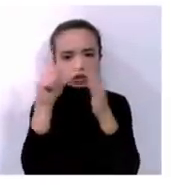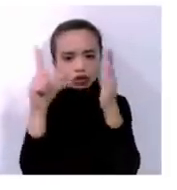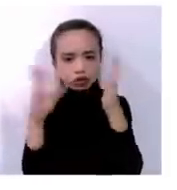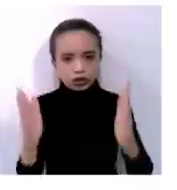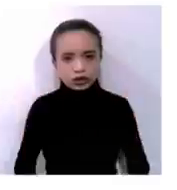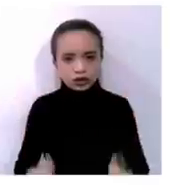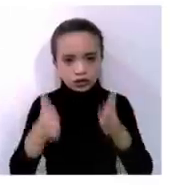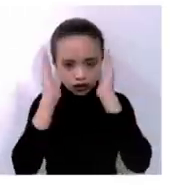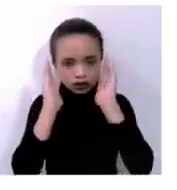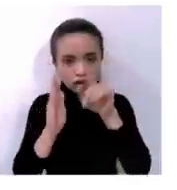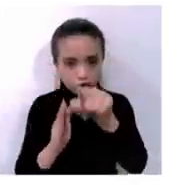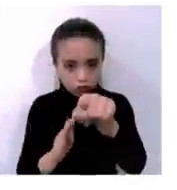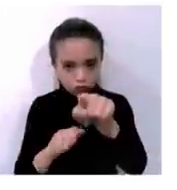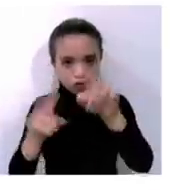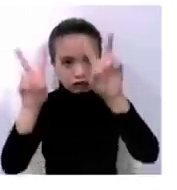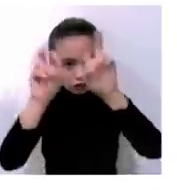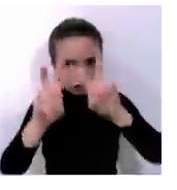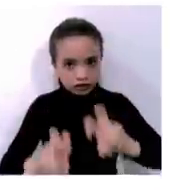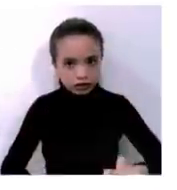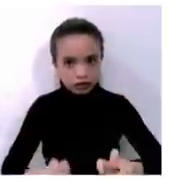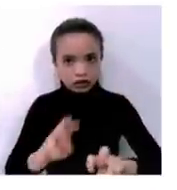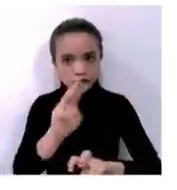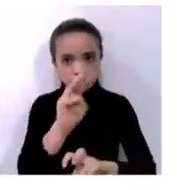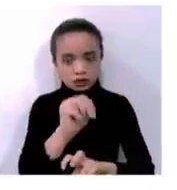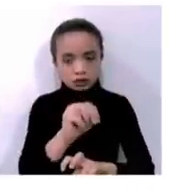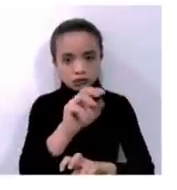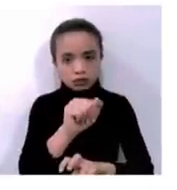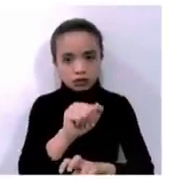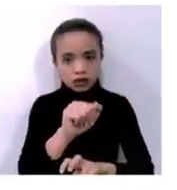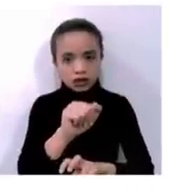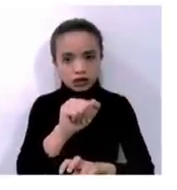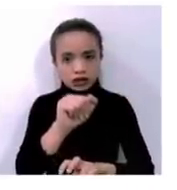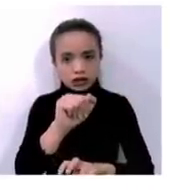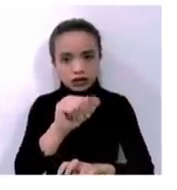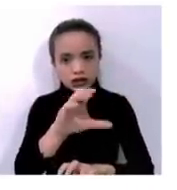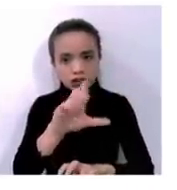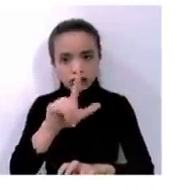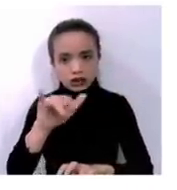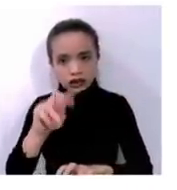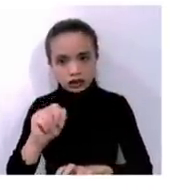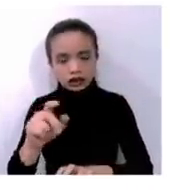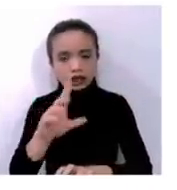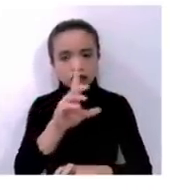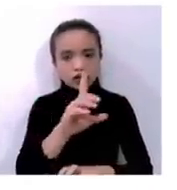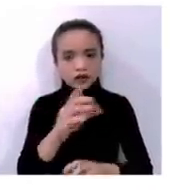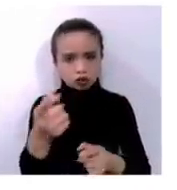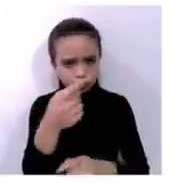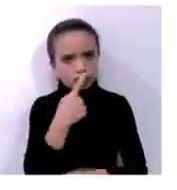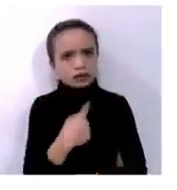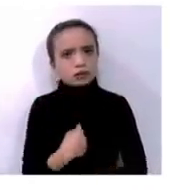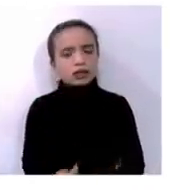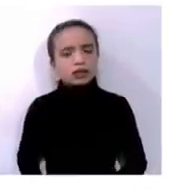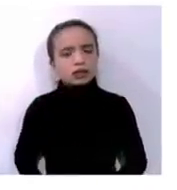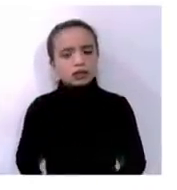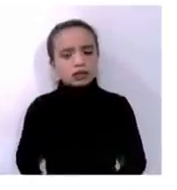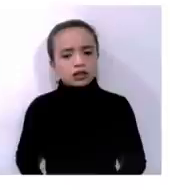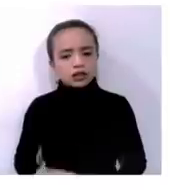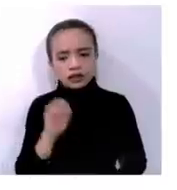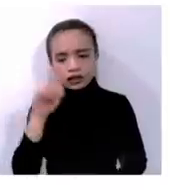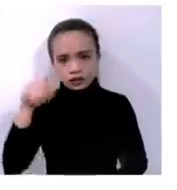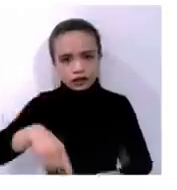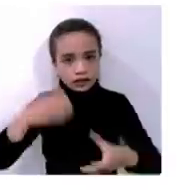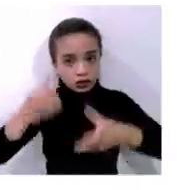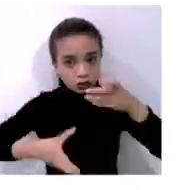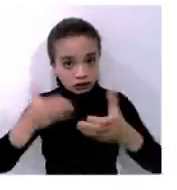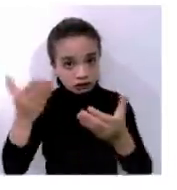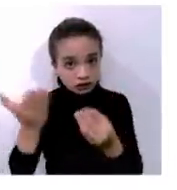study the cases of Makiling and Arnado for our next session here. And you tell me, if he's